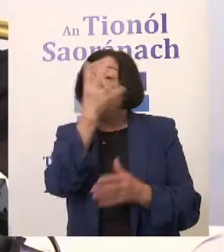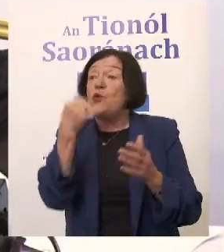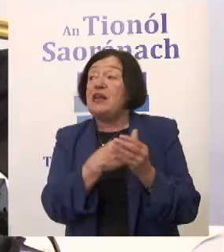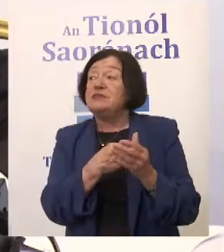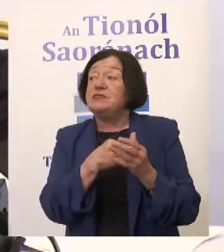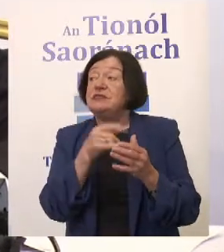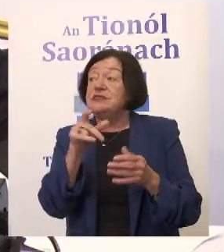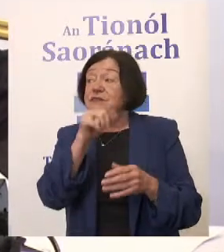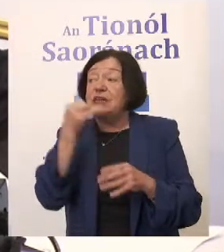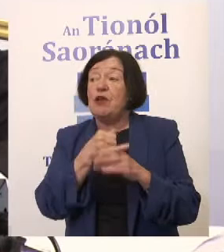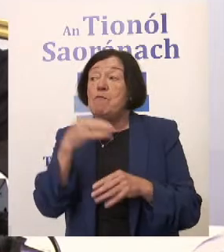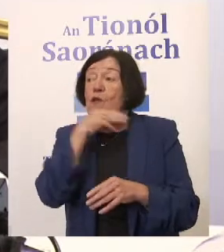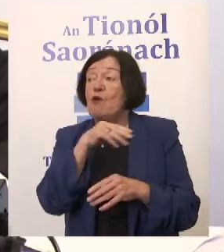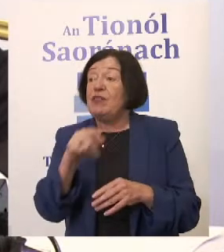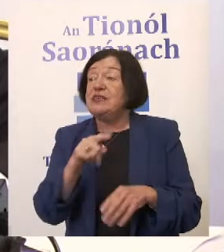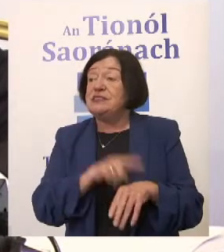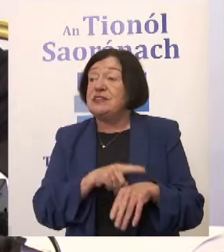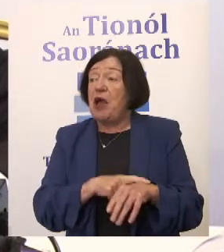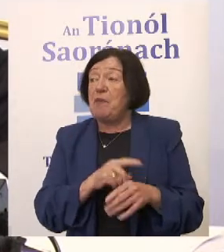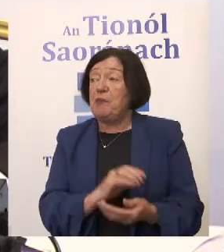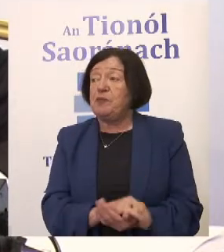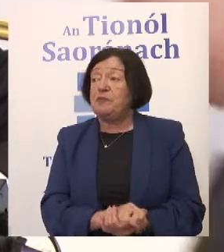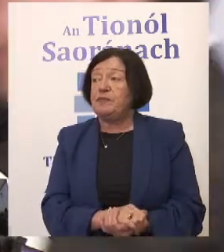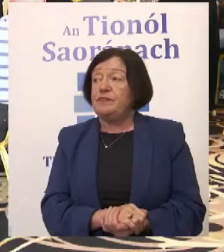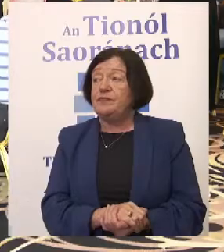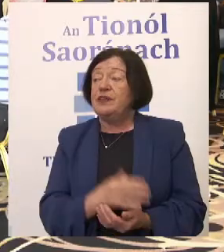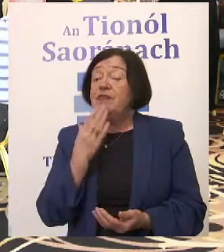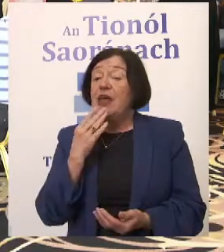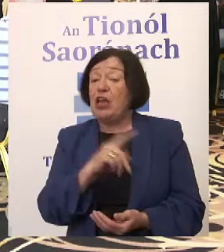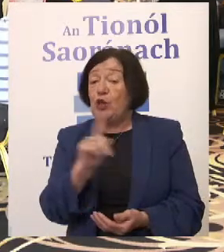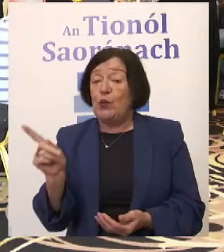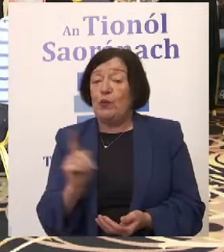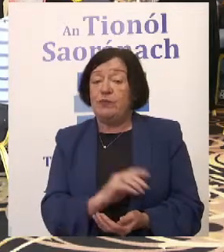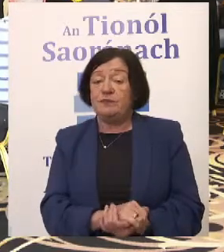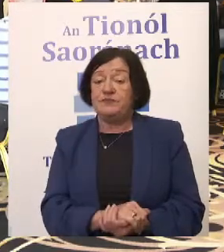most relevant at this particular point of the discussion. Thank you.